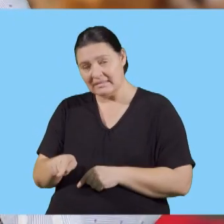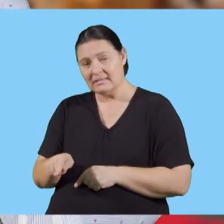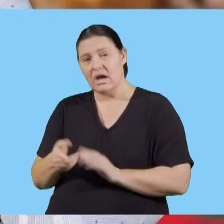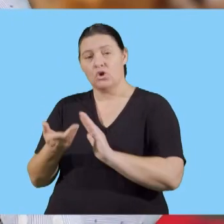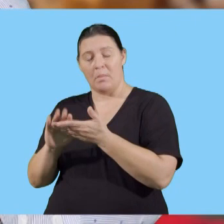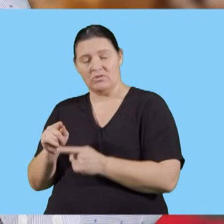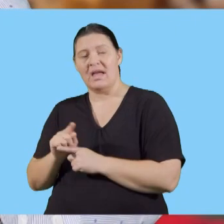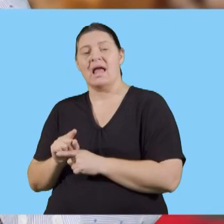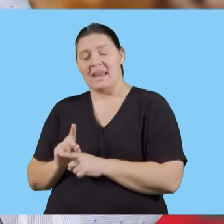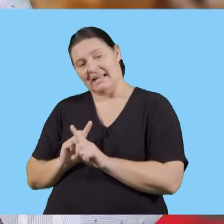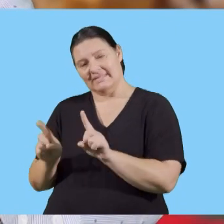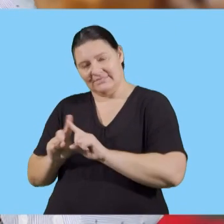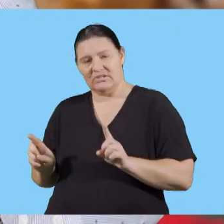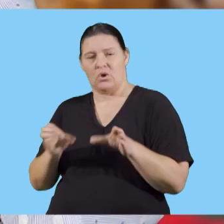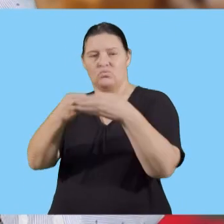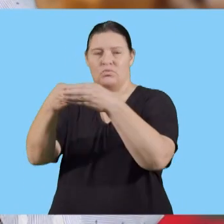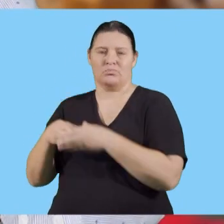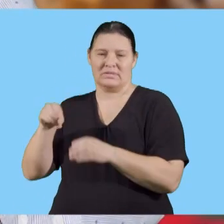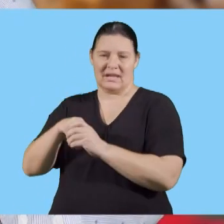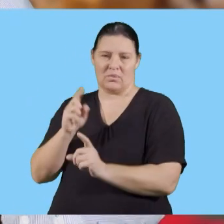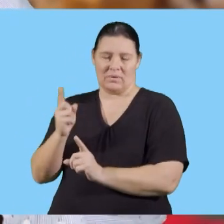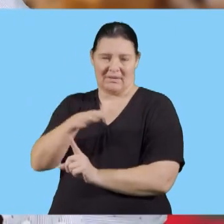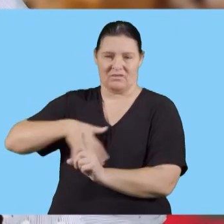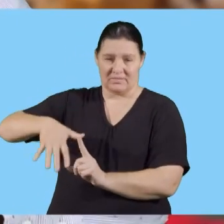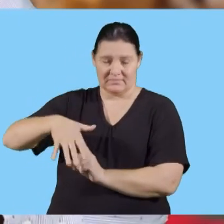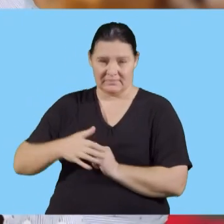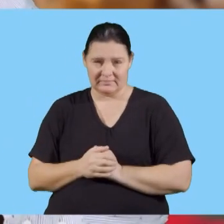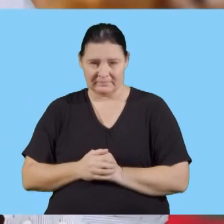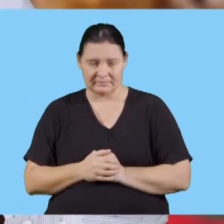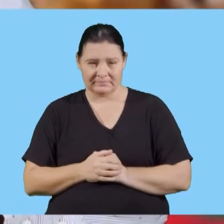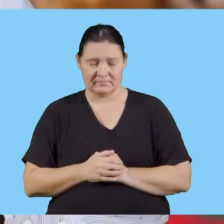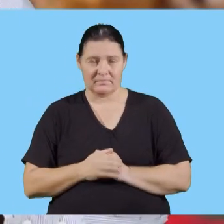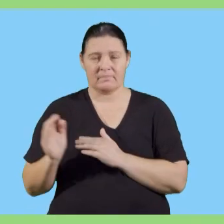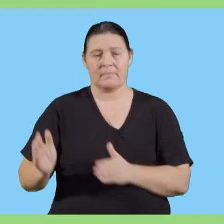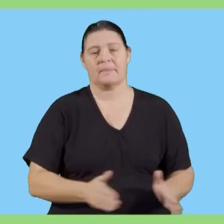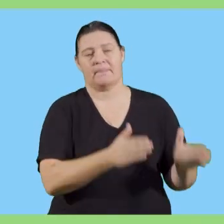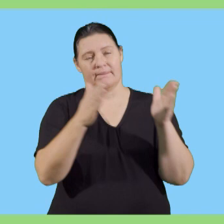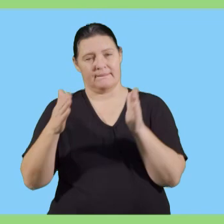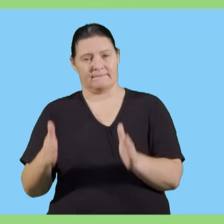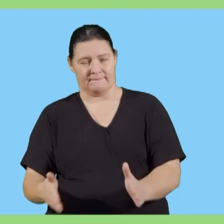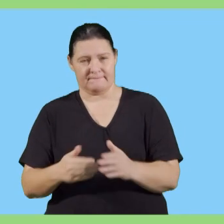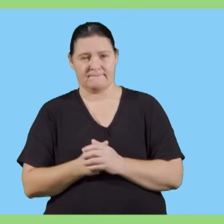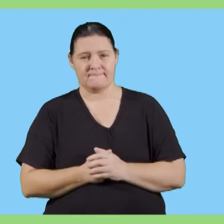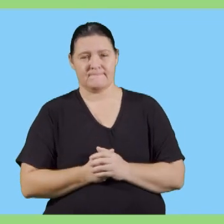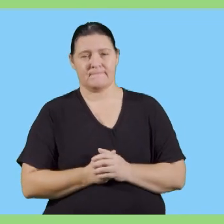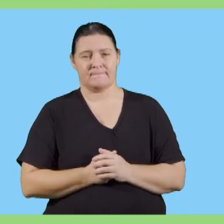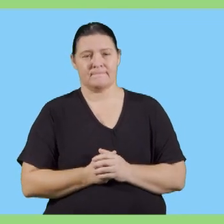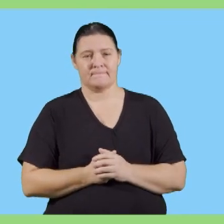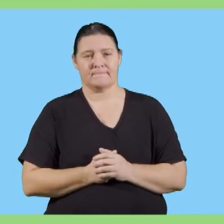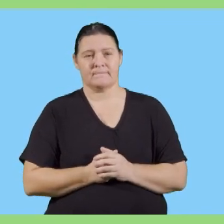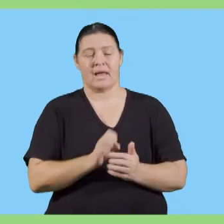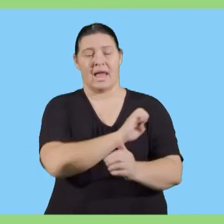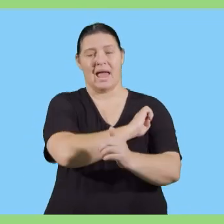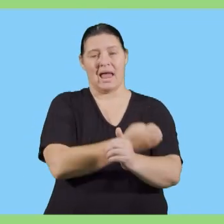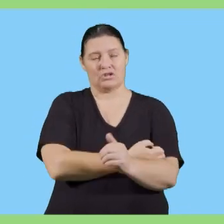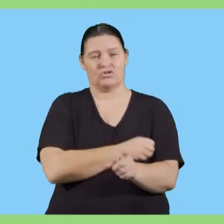Now we are going to look at energy flow. So how does the energy flow? In the previous slide, I mentioned